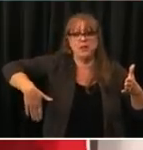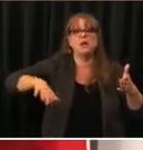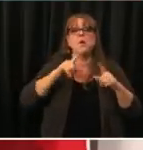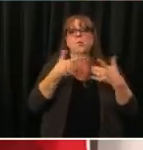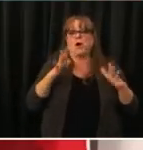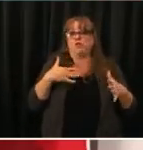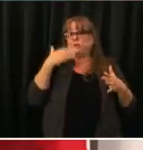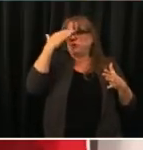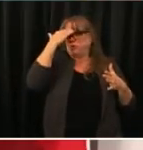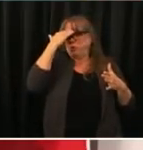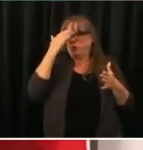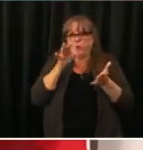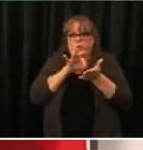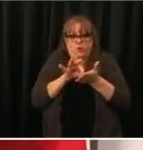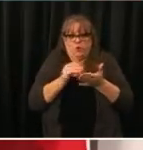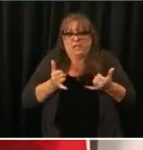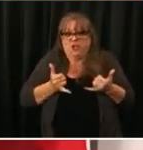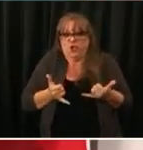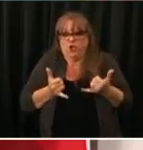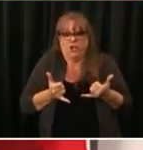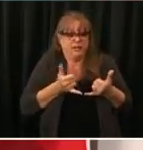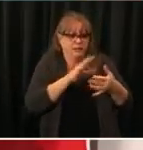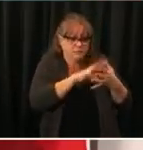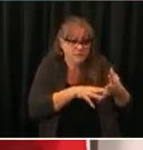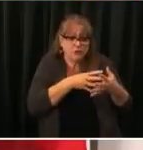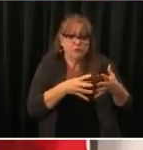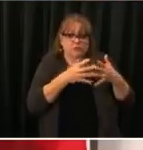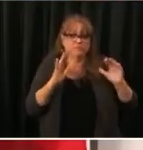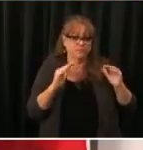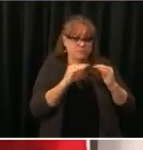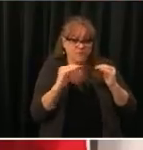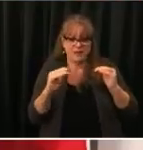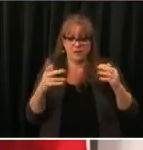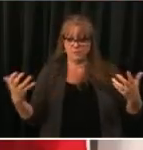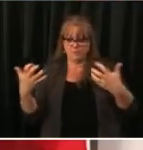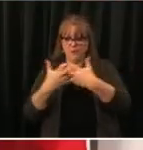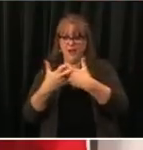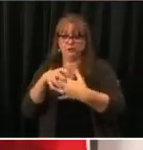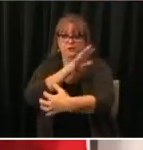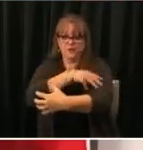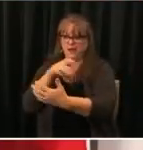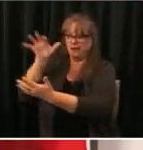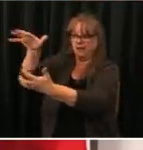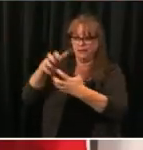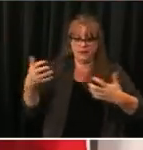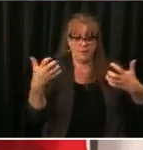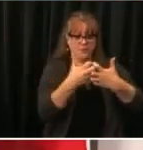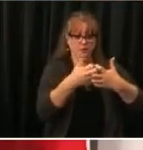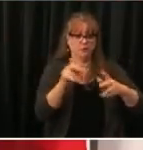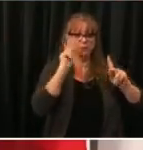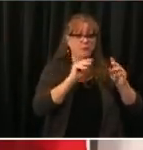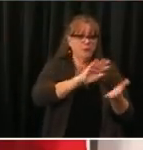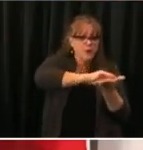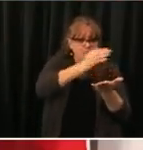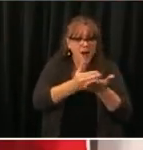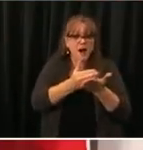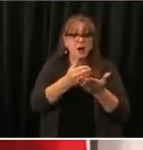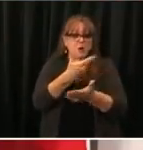with the level of supply so that people are able to get it over the next few weeks. It was an easy call to say that those age 70 and